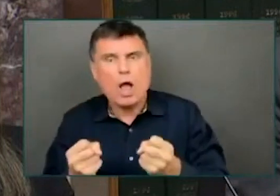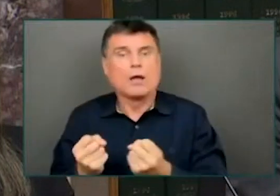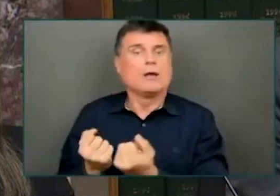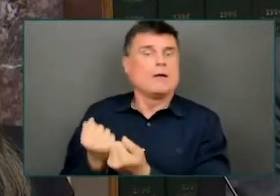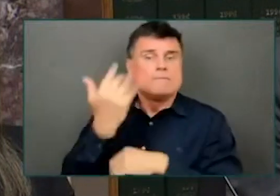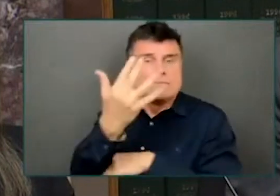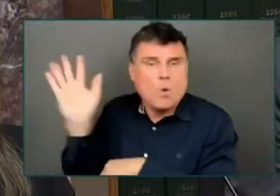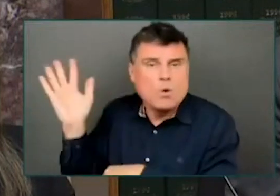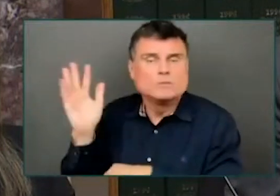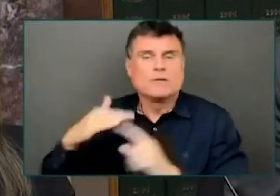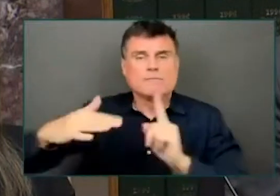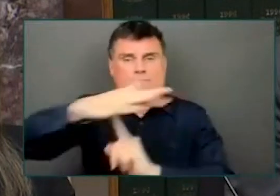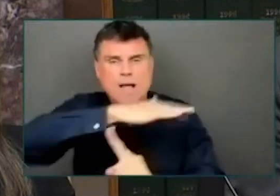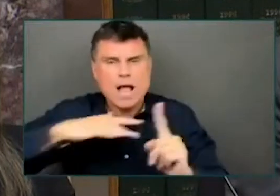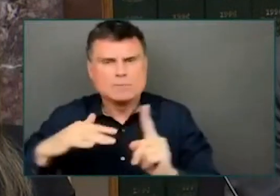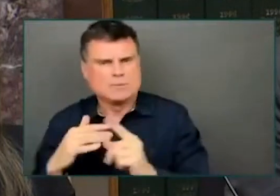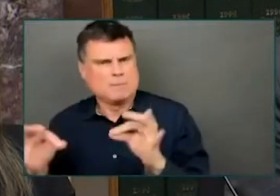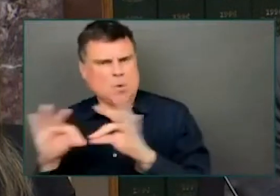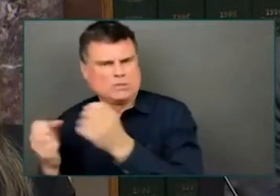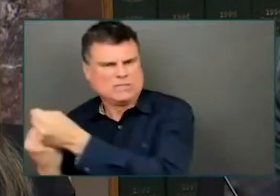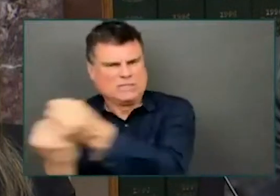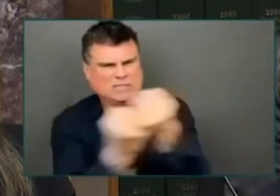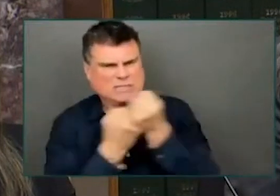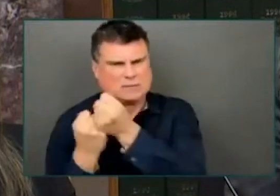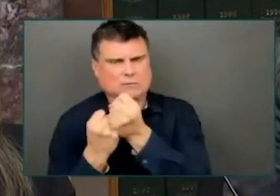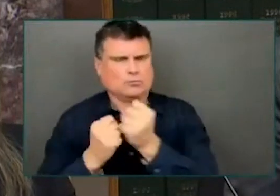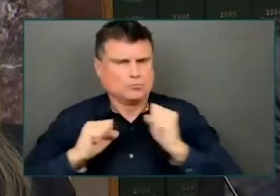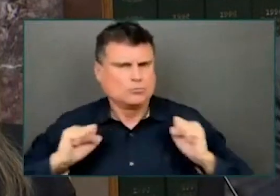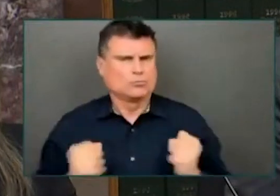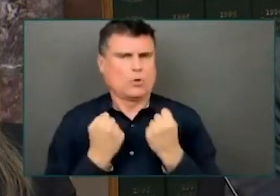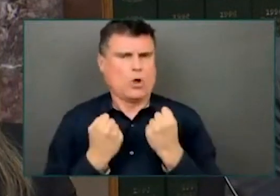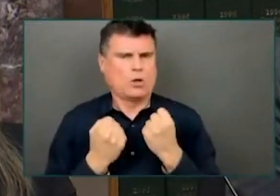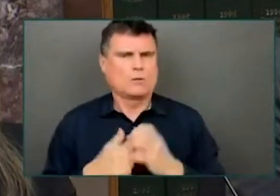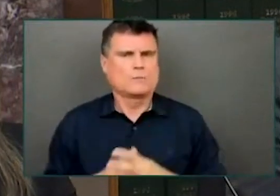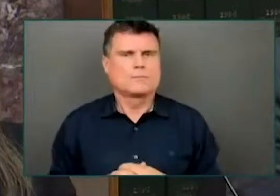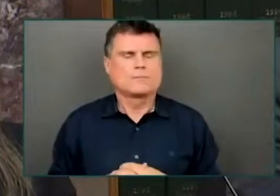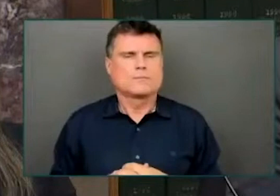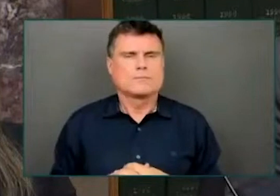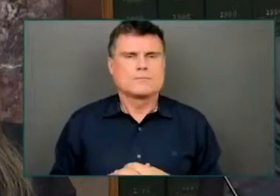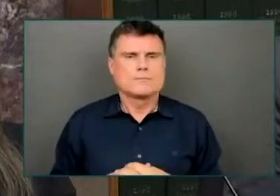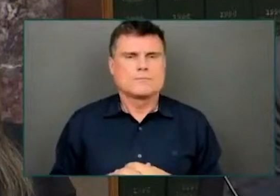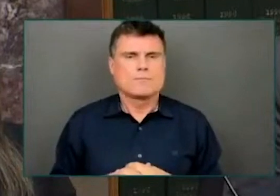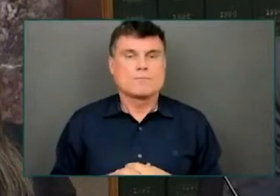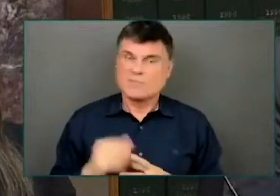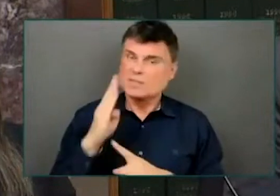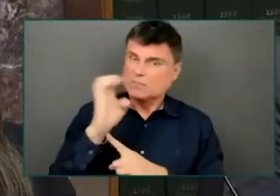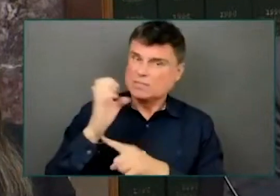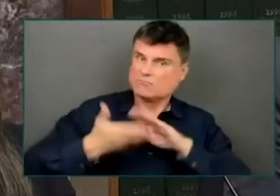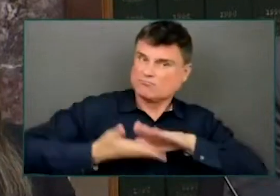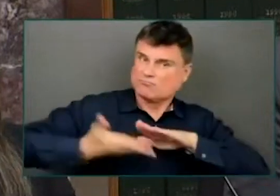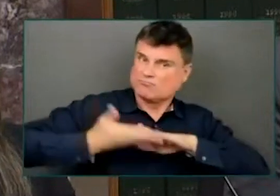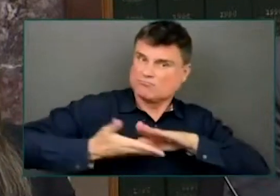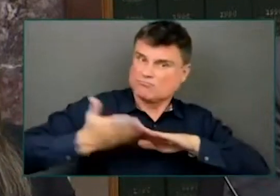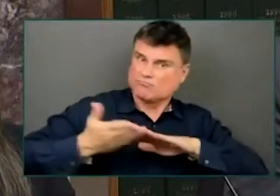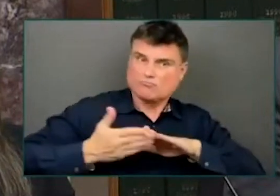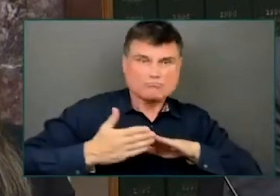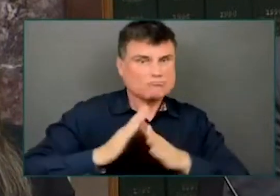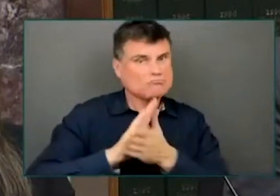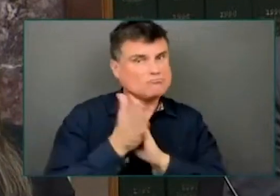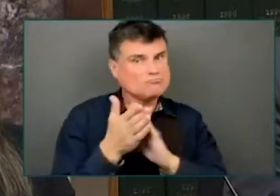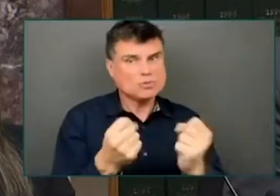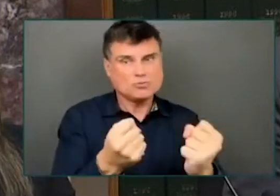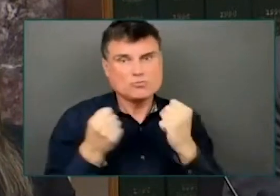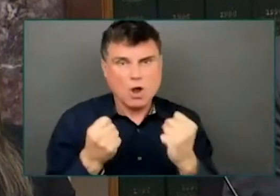Despite a global pandemic, Mr. Speaker, BC remains strong on all 3 fronts. Budget 2022 continues building on these